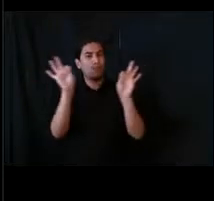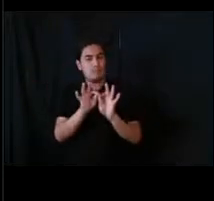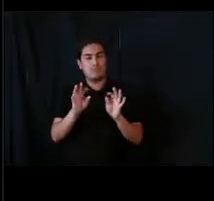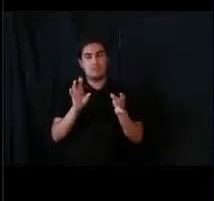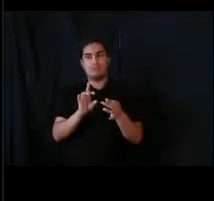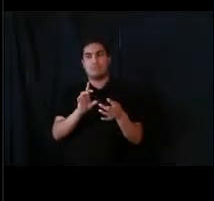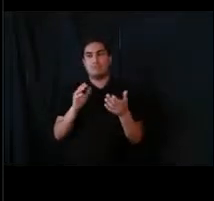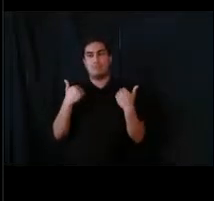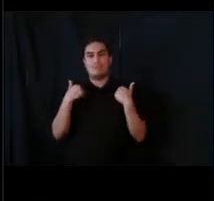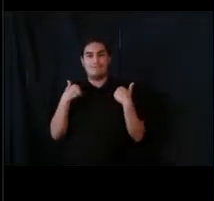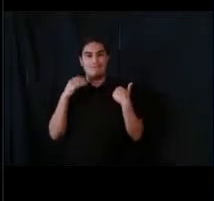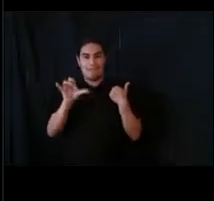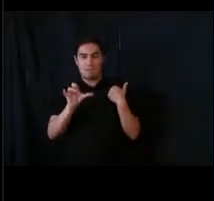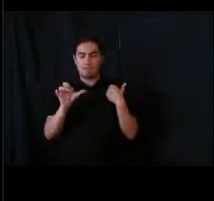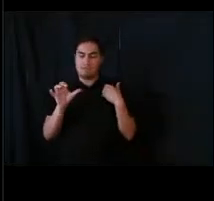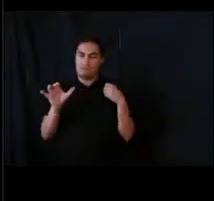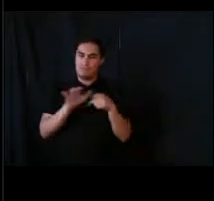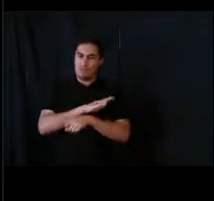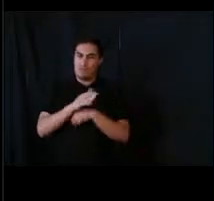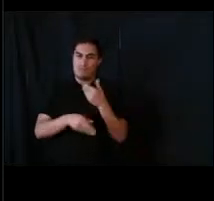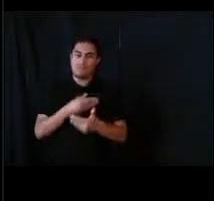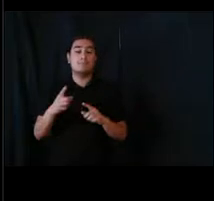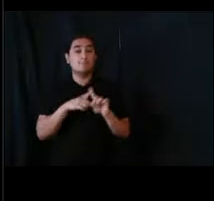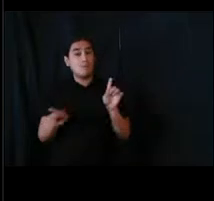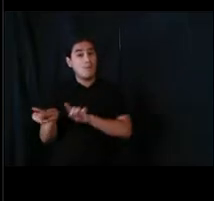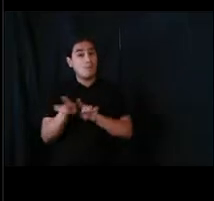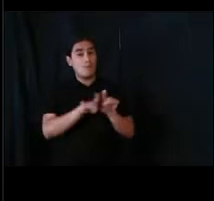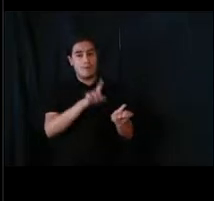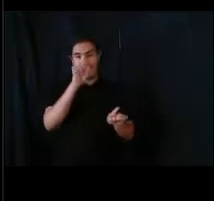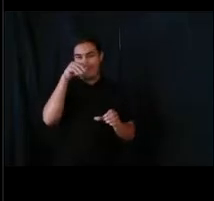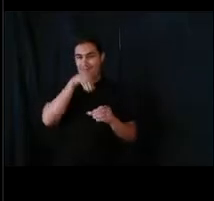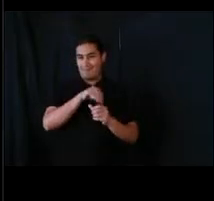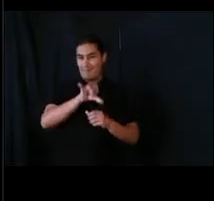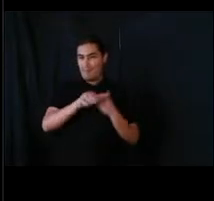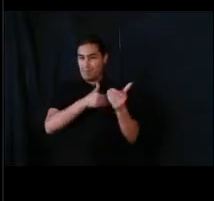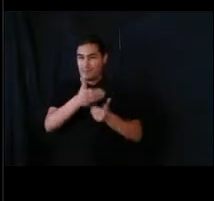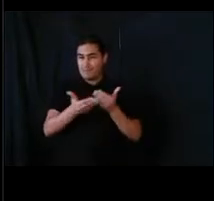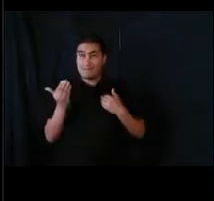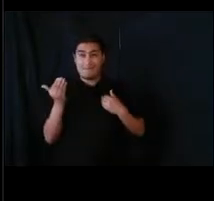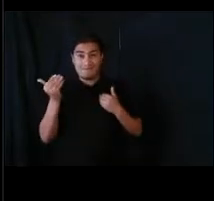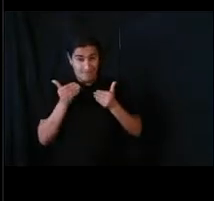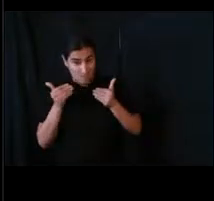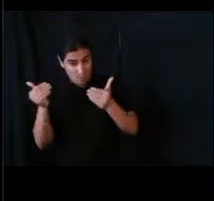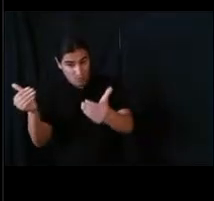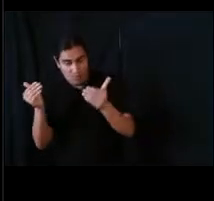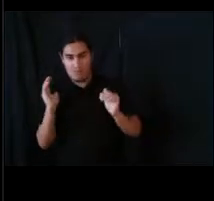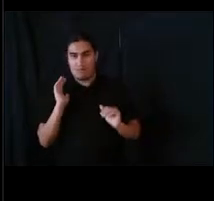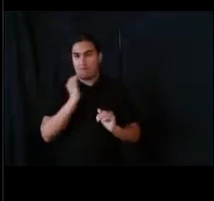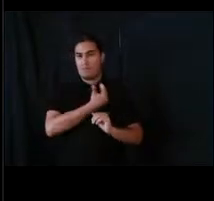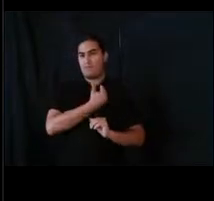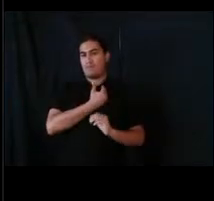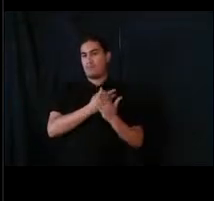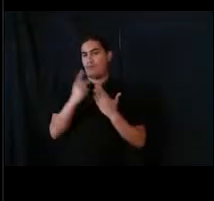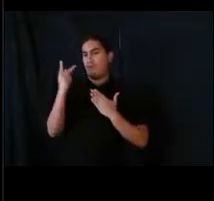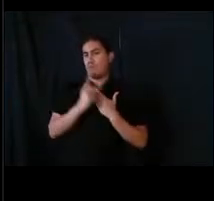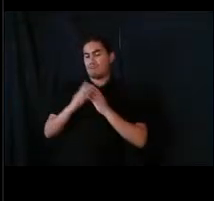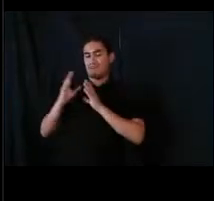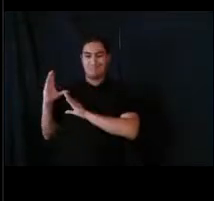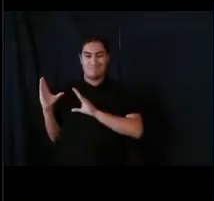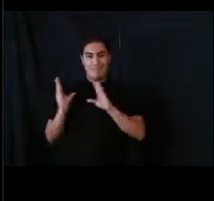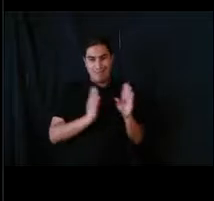also to make sure that you know in our in our processes going forward our programs on projects plans